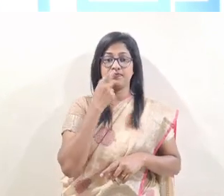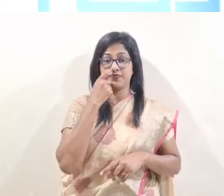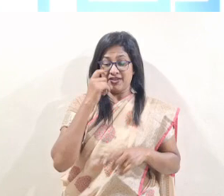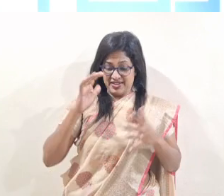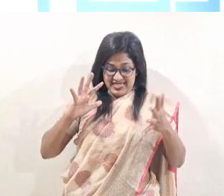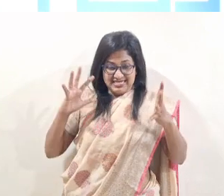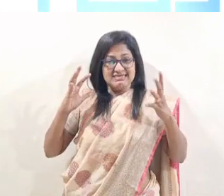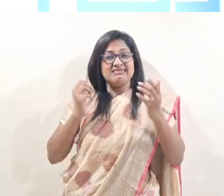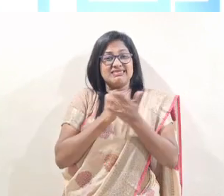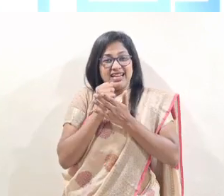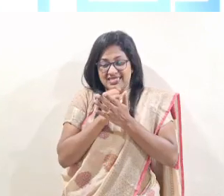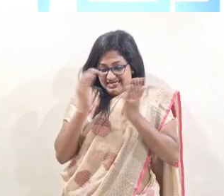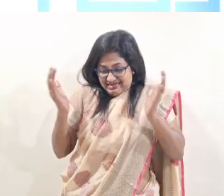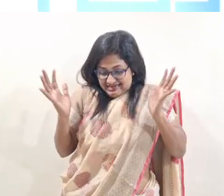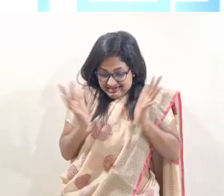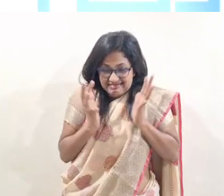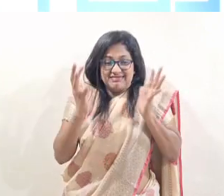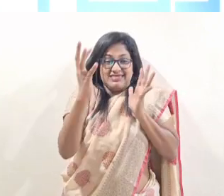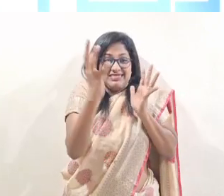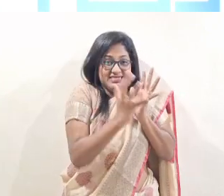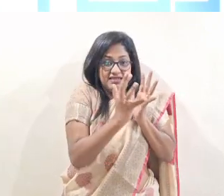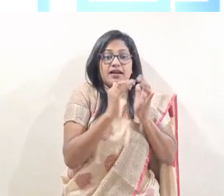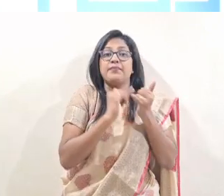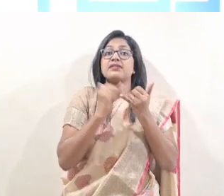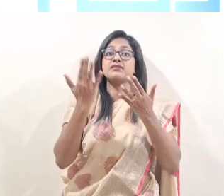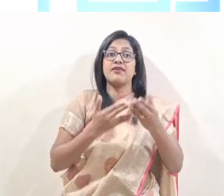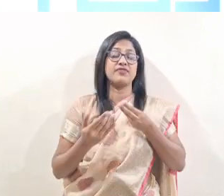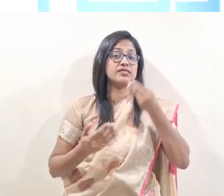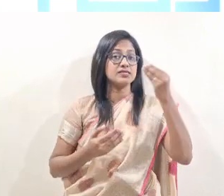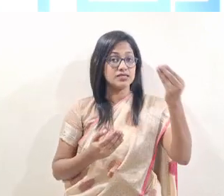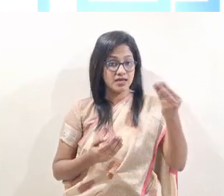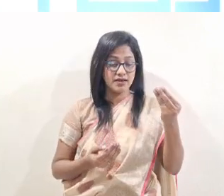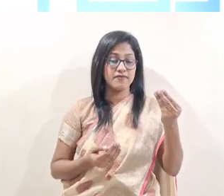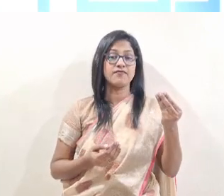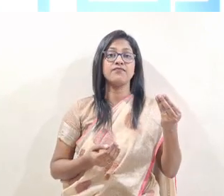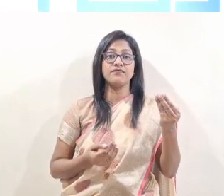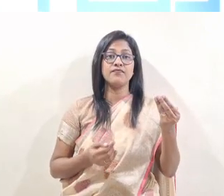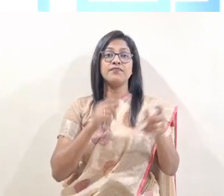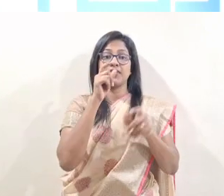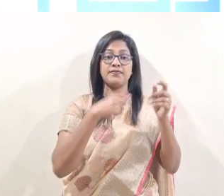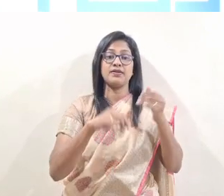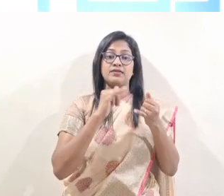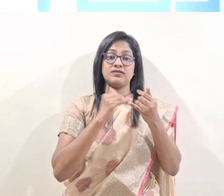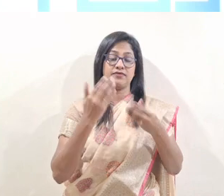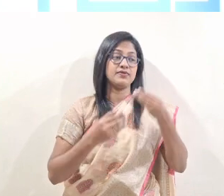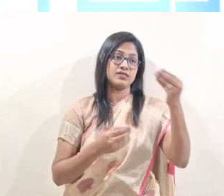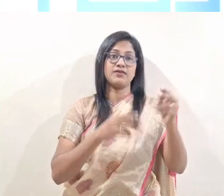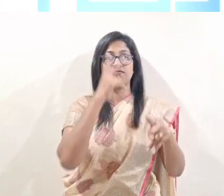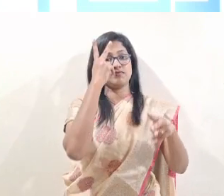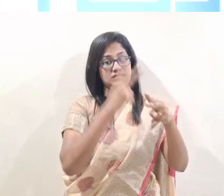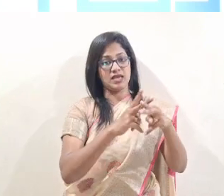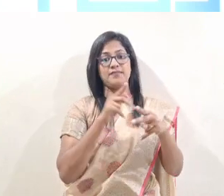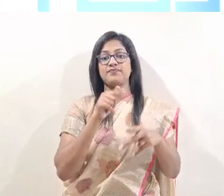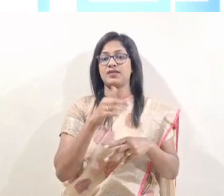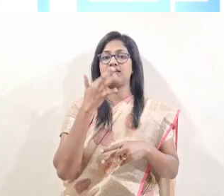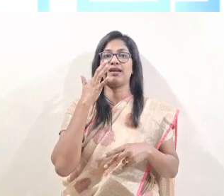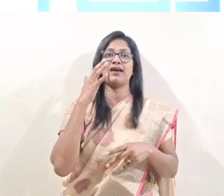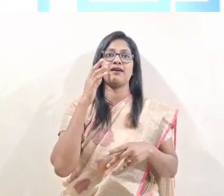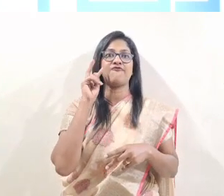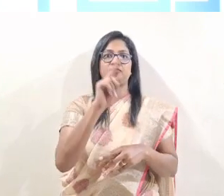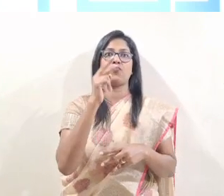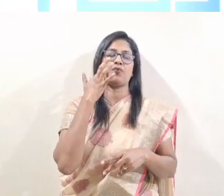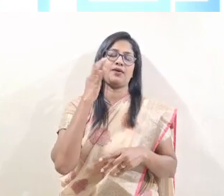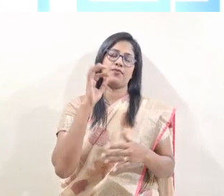even when we squeeze, the level of service that we are going to provide to passengers would remain the same. That's a